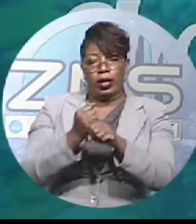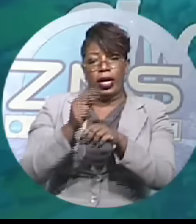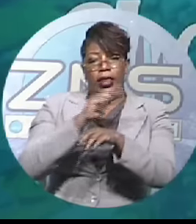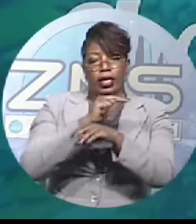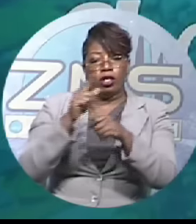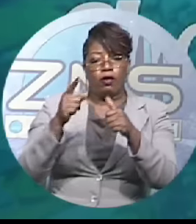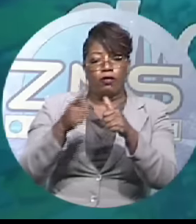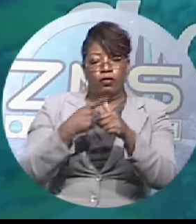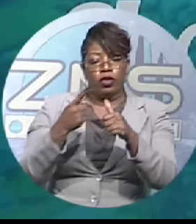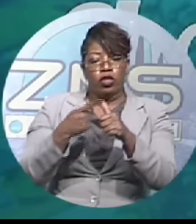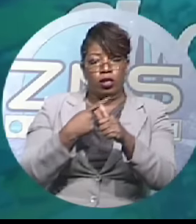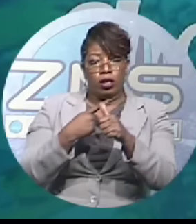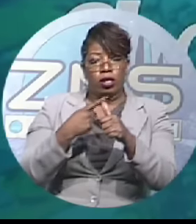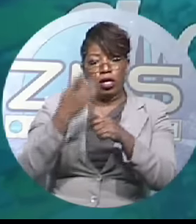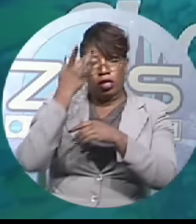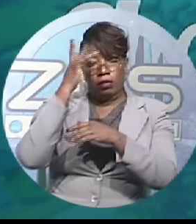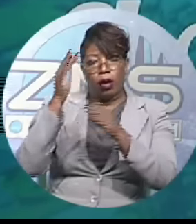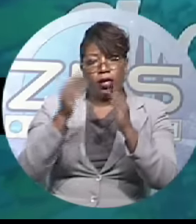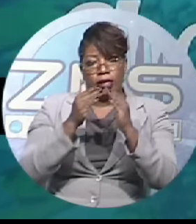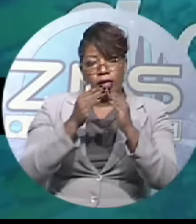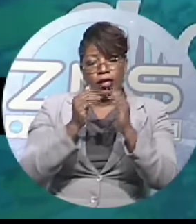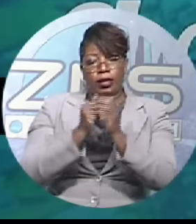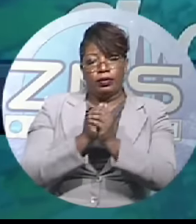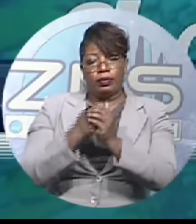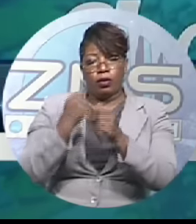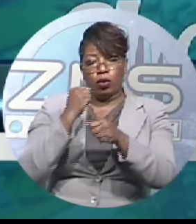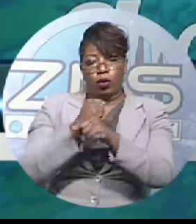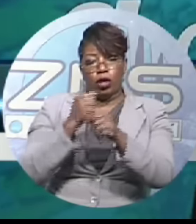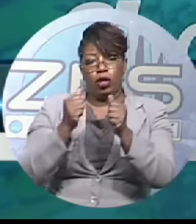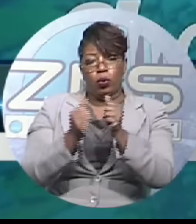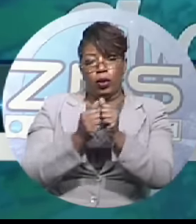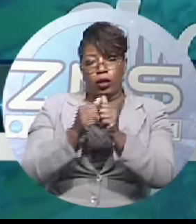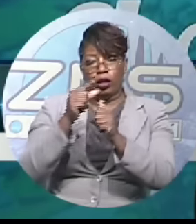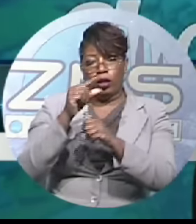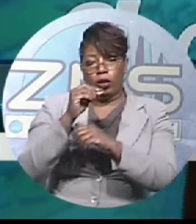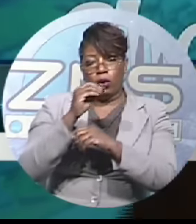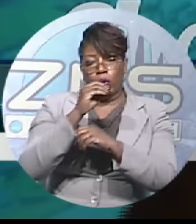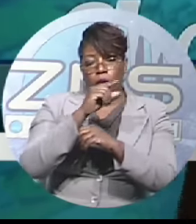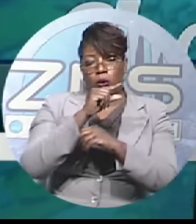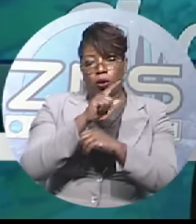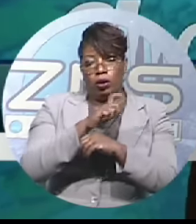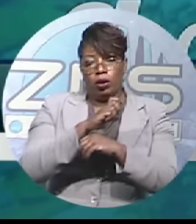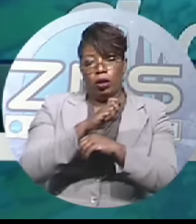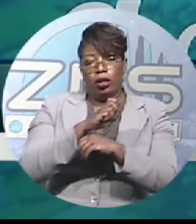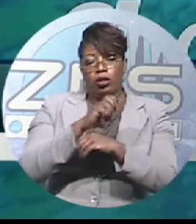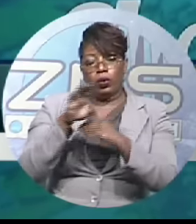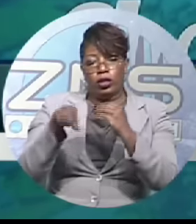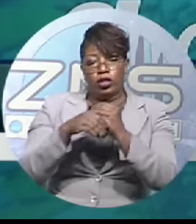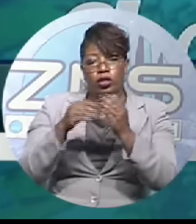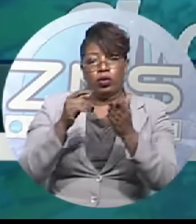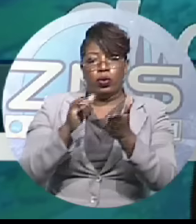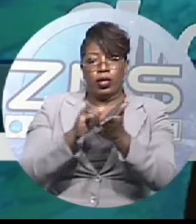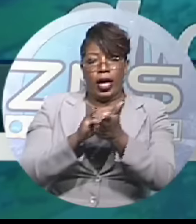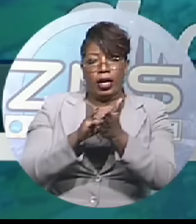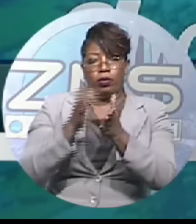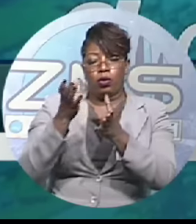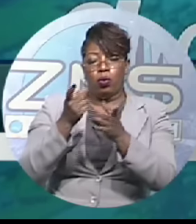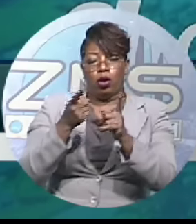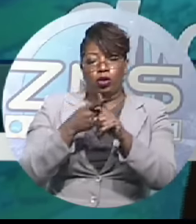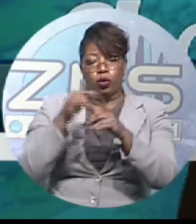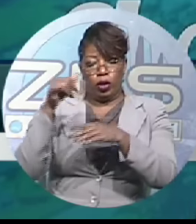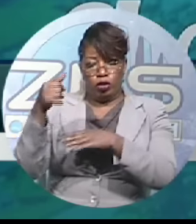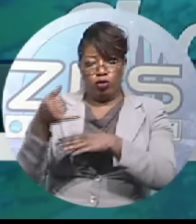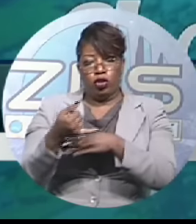We partnered with a lot of our vendors, and you see Google is here today. But in addition to that, we wanted to